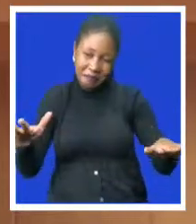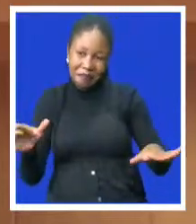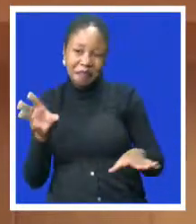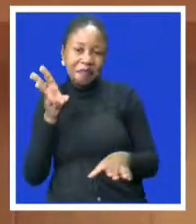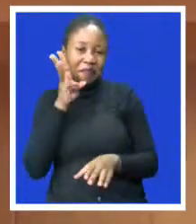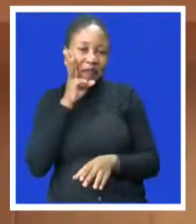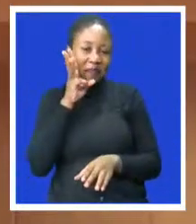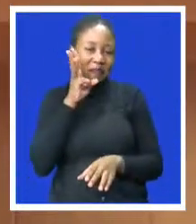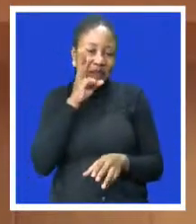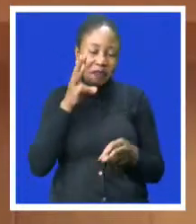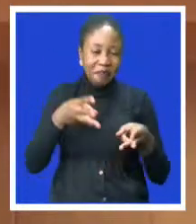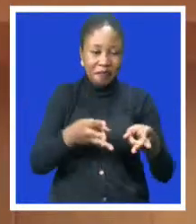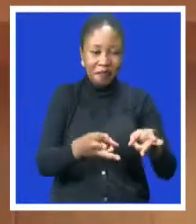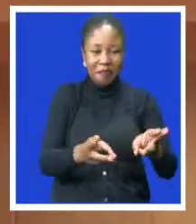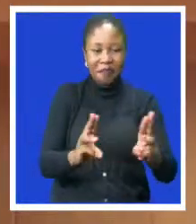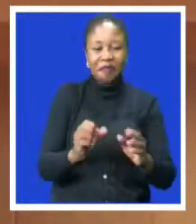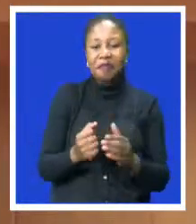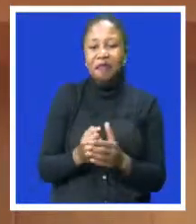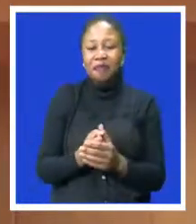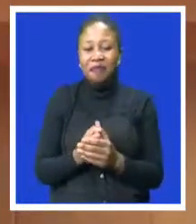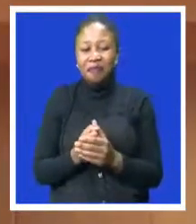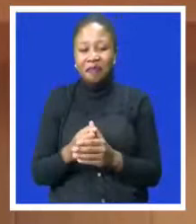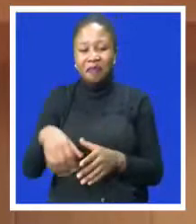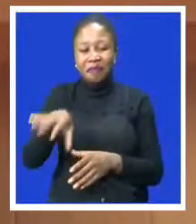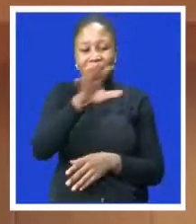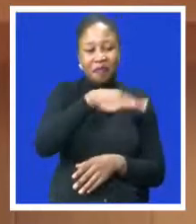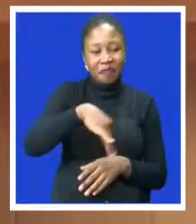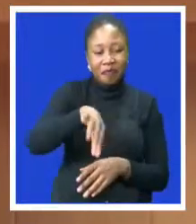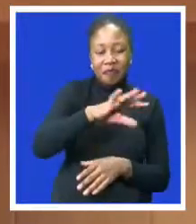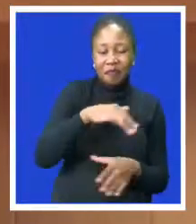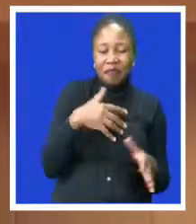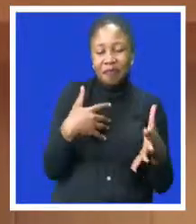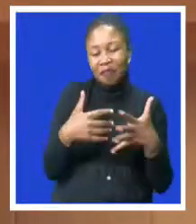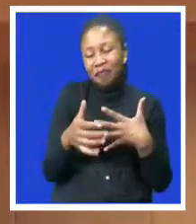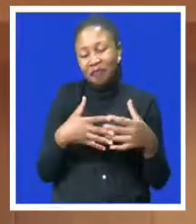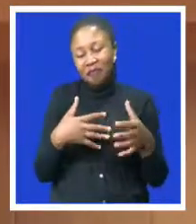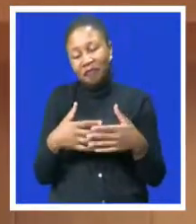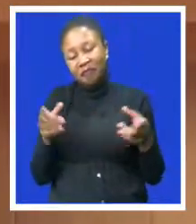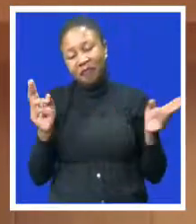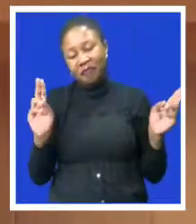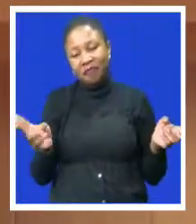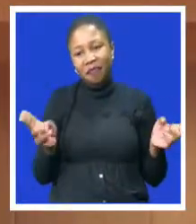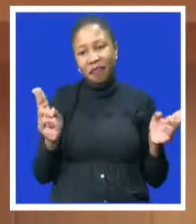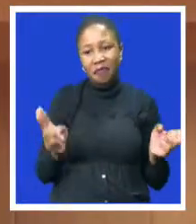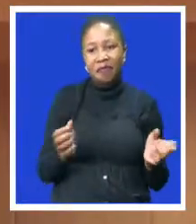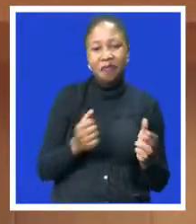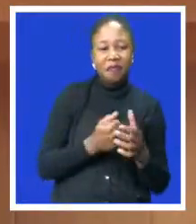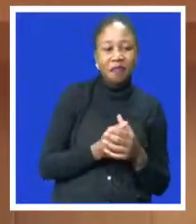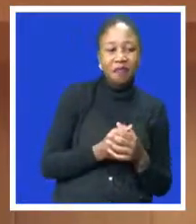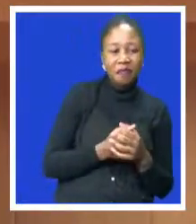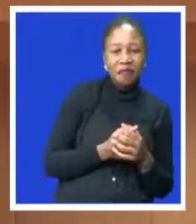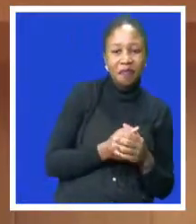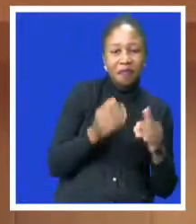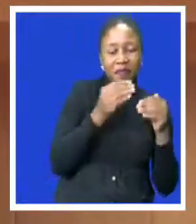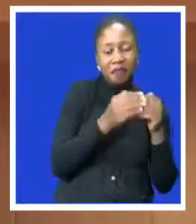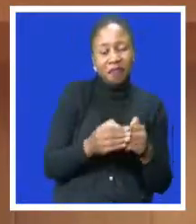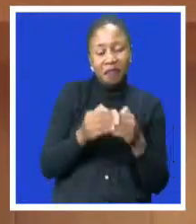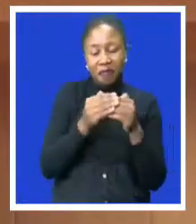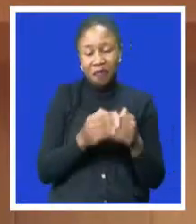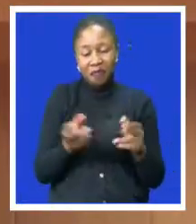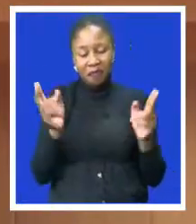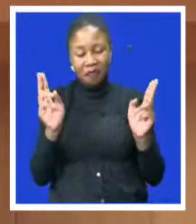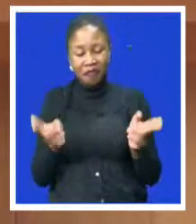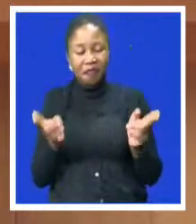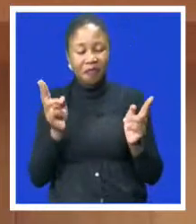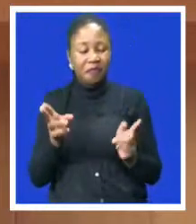of this is nature. Take care of nature just because you need it. Take care of